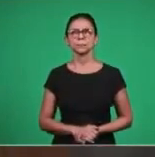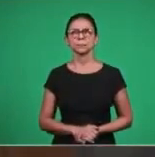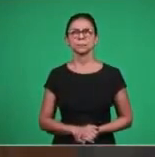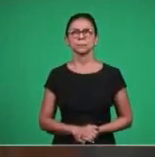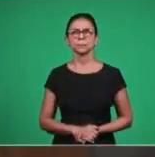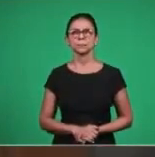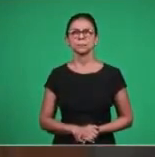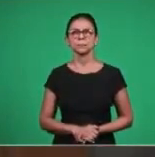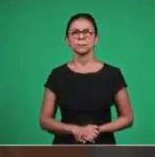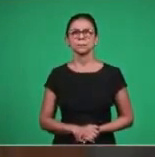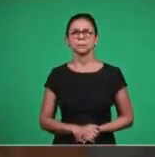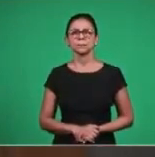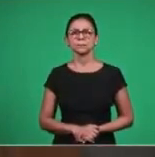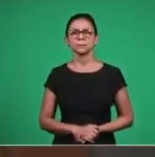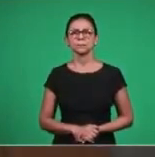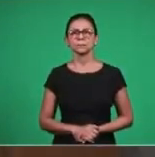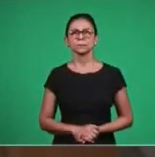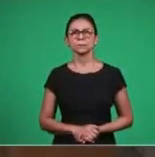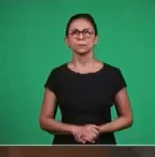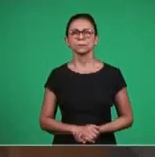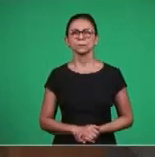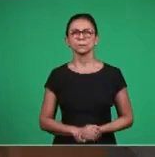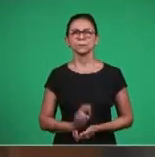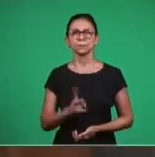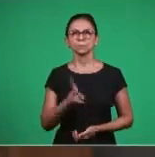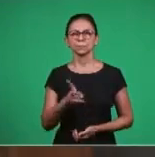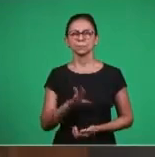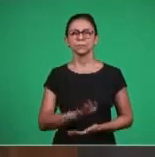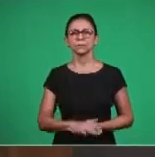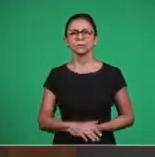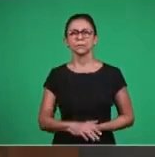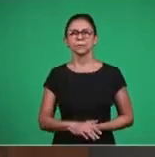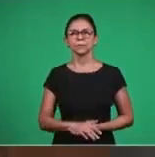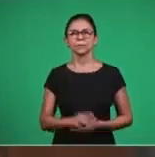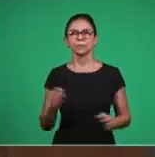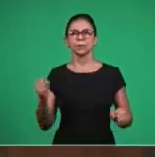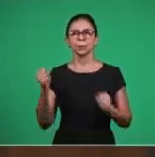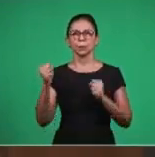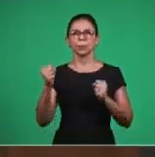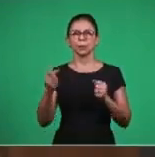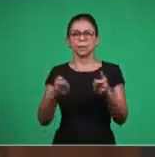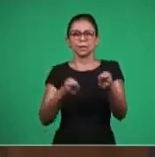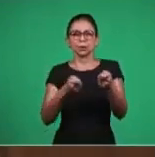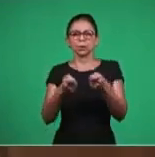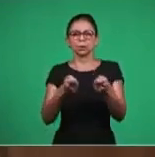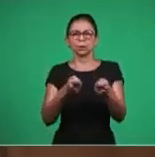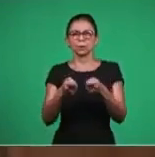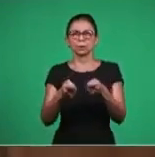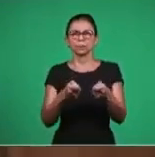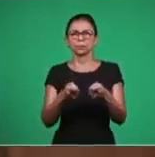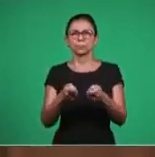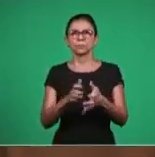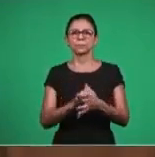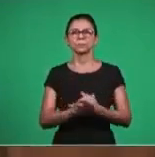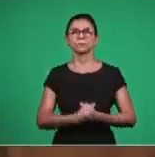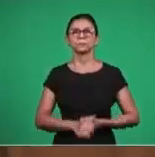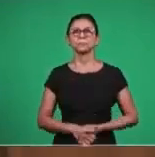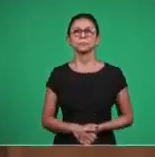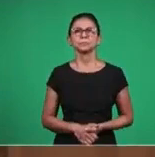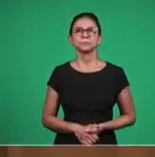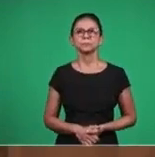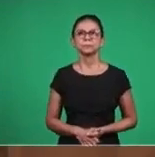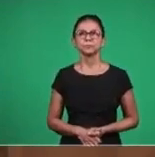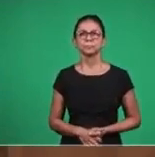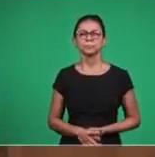until 11:15. So we have here the economical. Let us